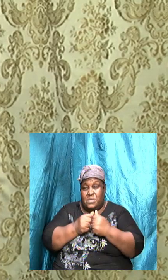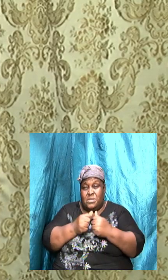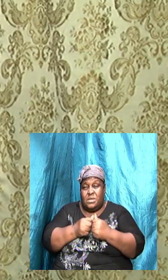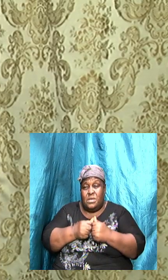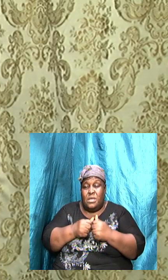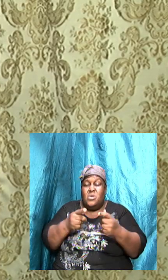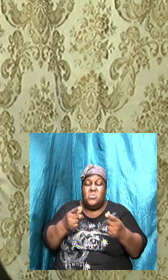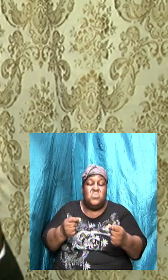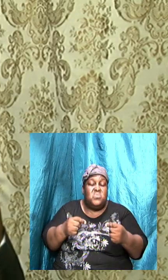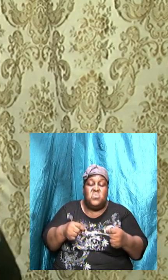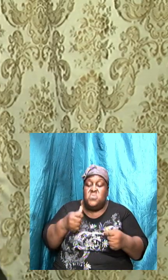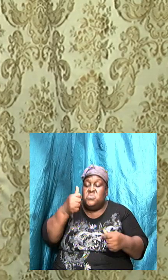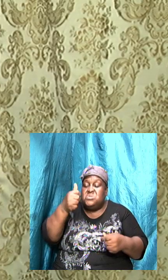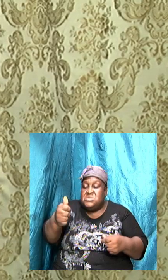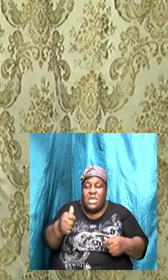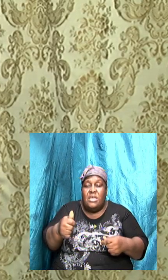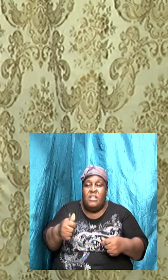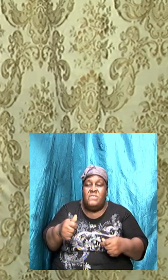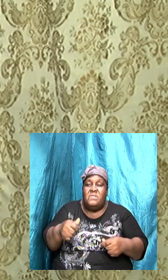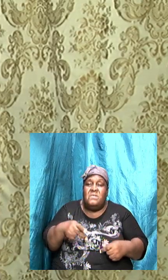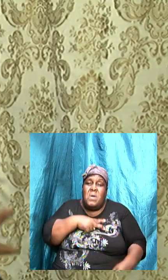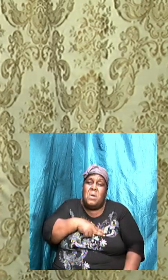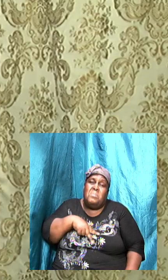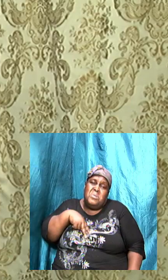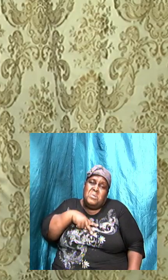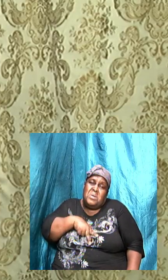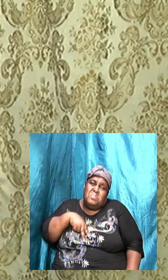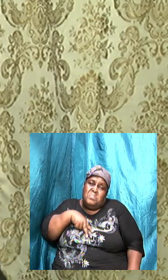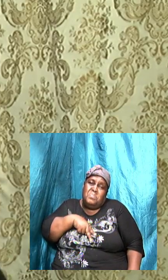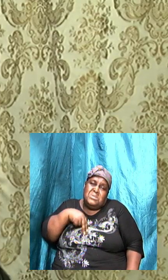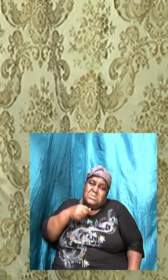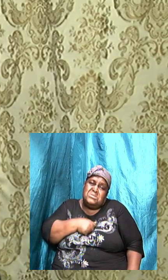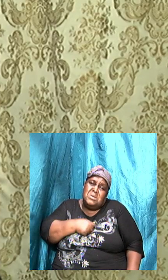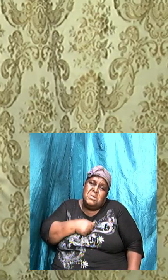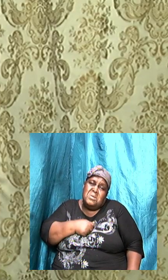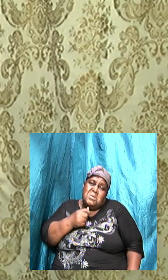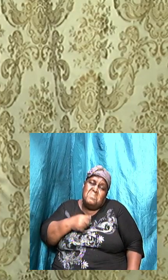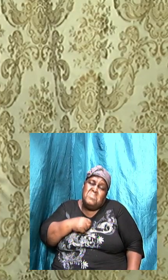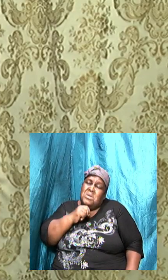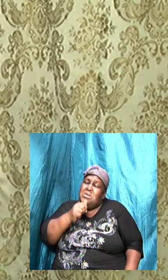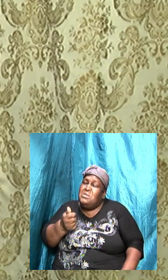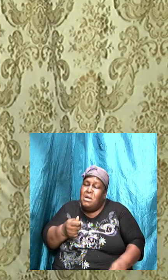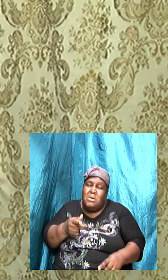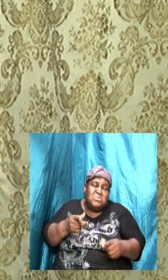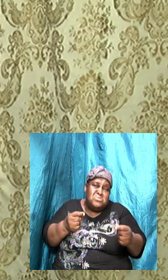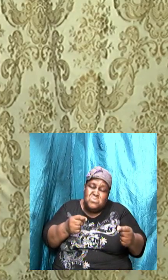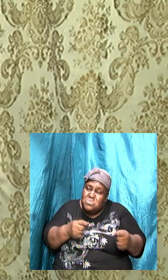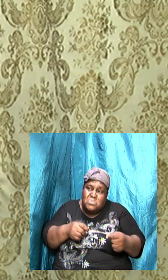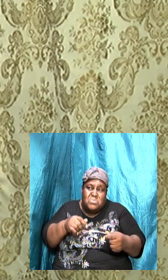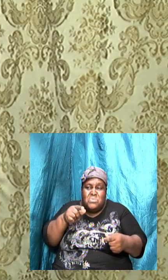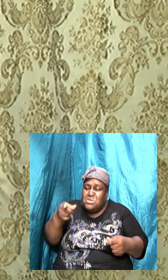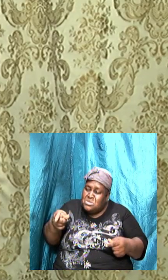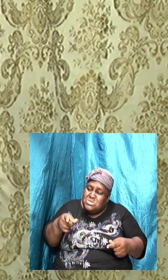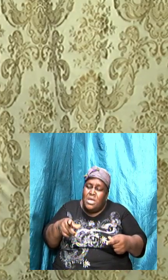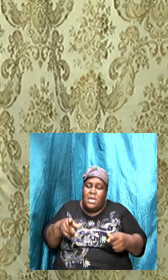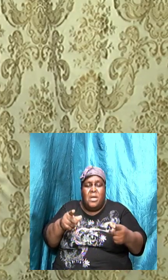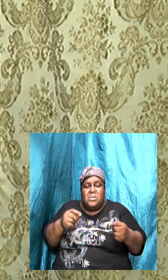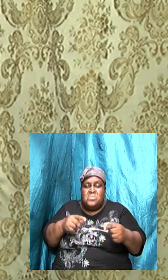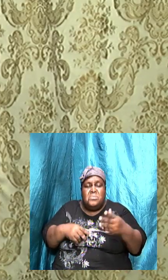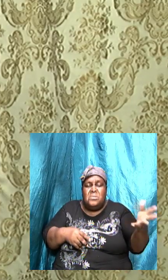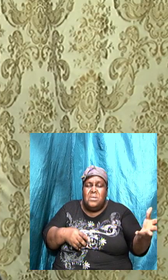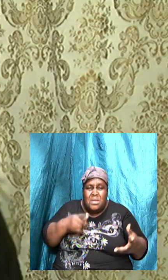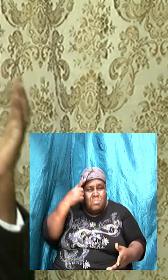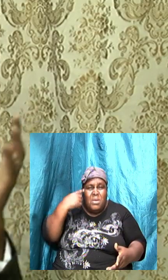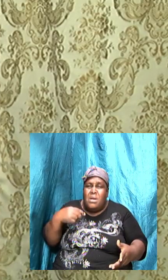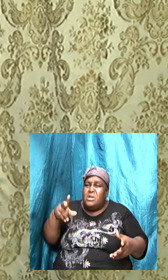disservice if we pity ourselves and say, I'm not going to do this and I'm not going into that and I'm not going to join with it because I don't have any